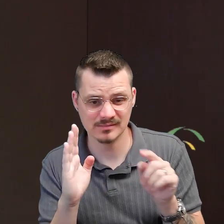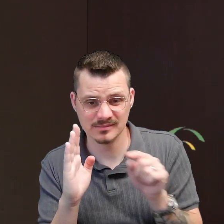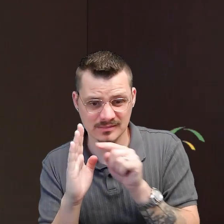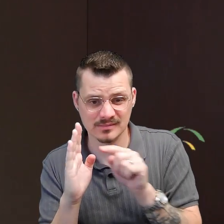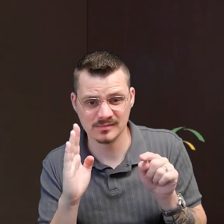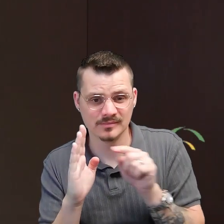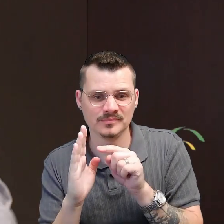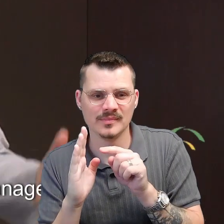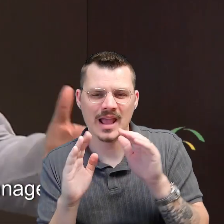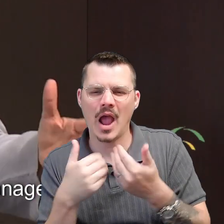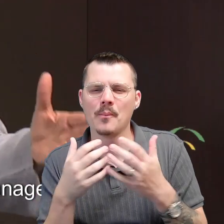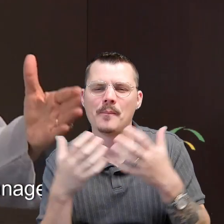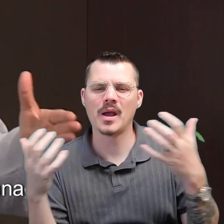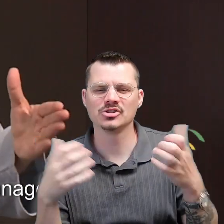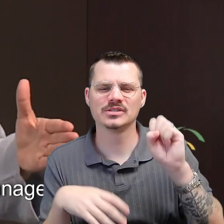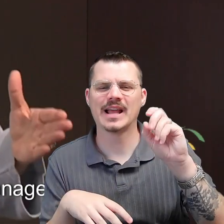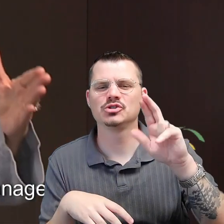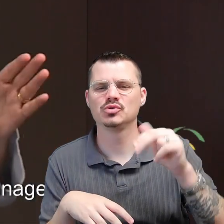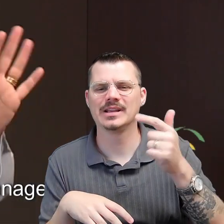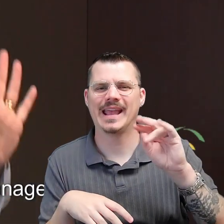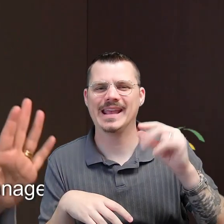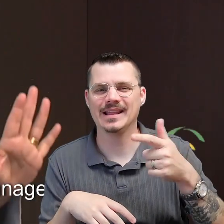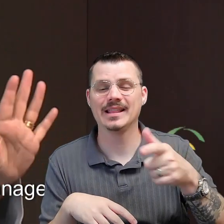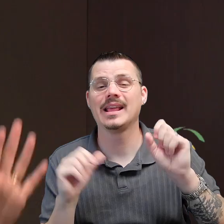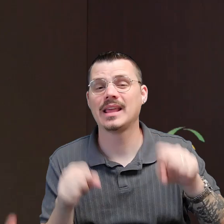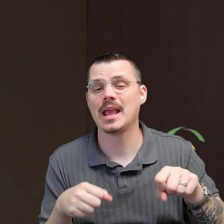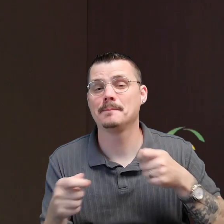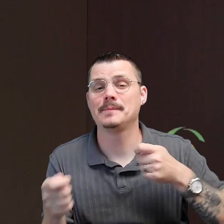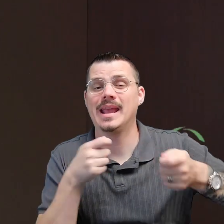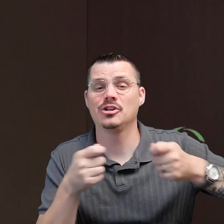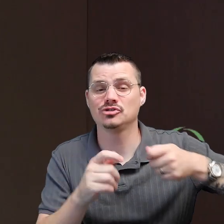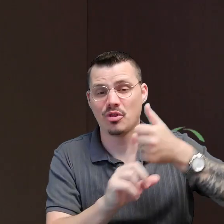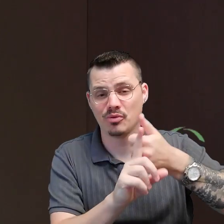probably how much sensory gating they can manage